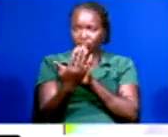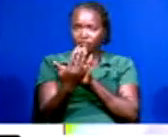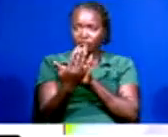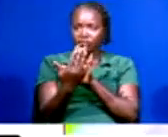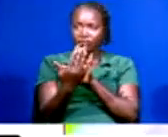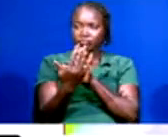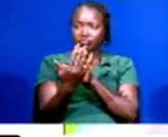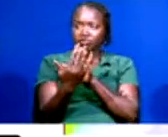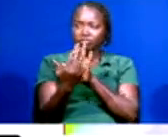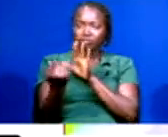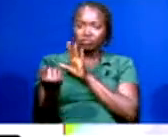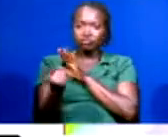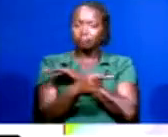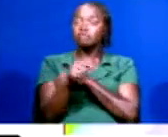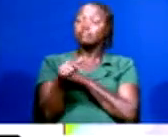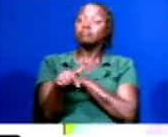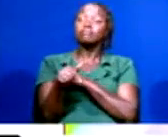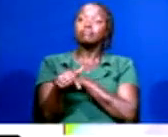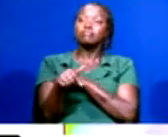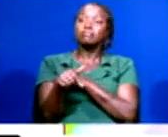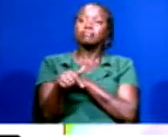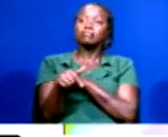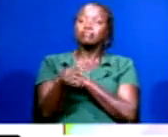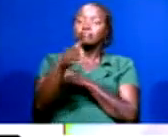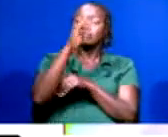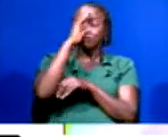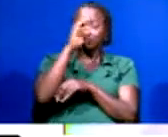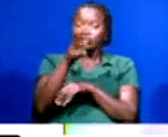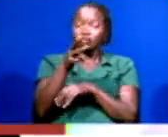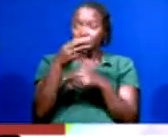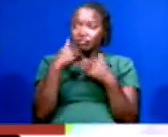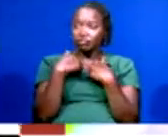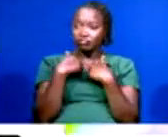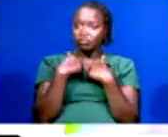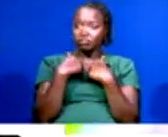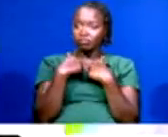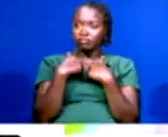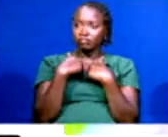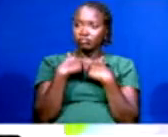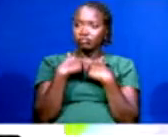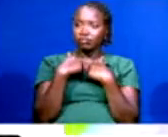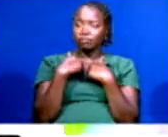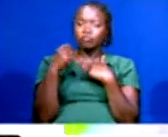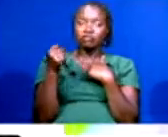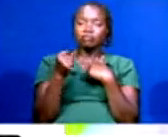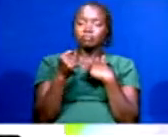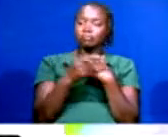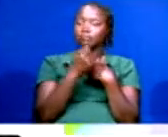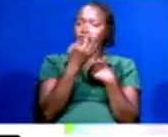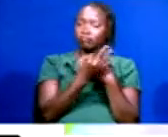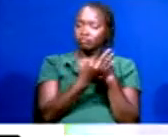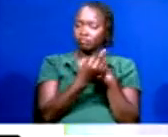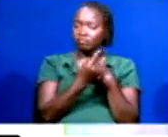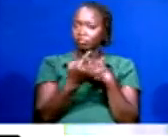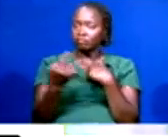this month. And inshallah, we pray that we're going to get the March, April, May rain, otherwise